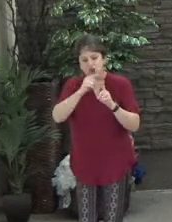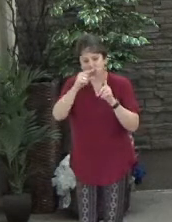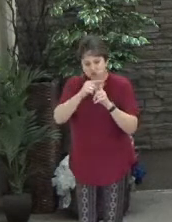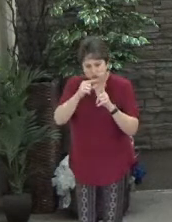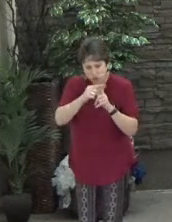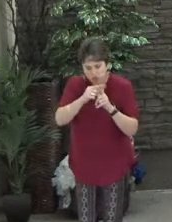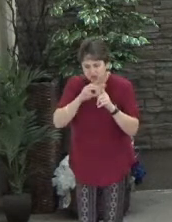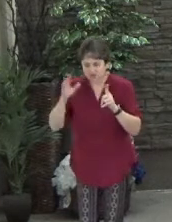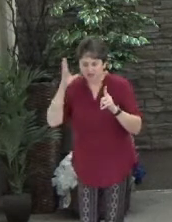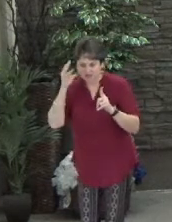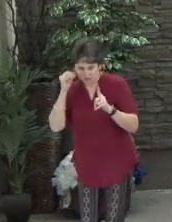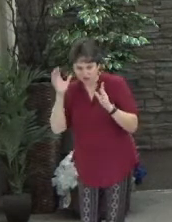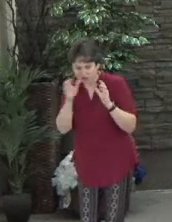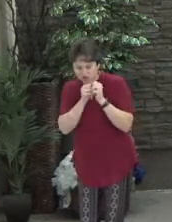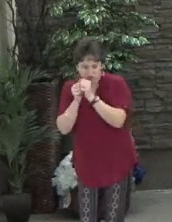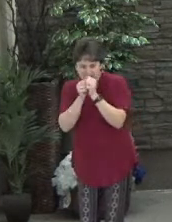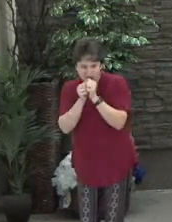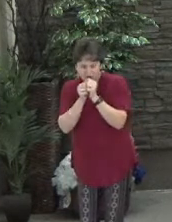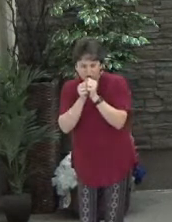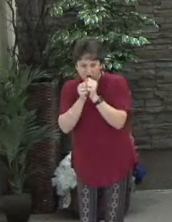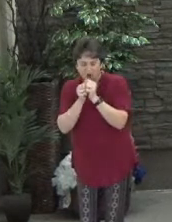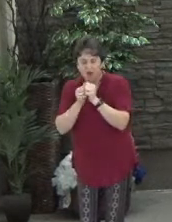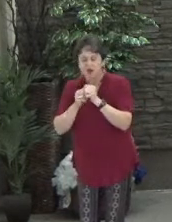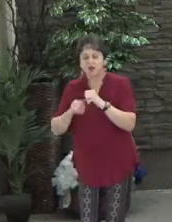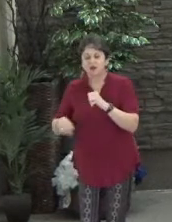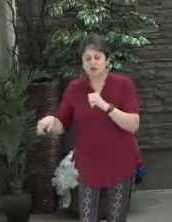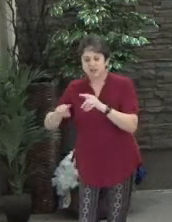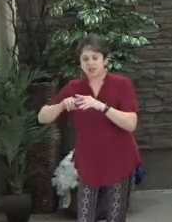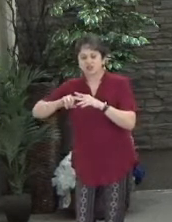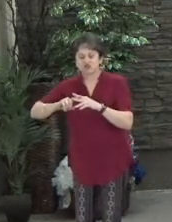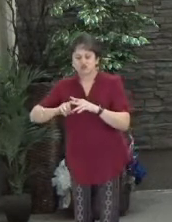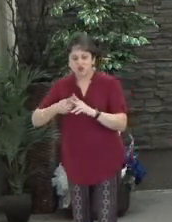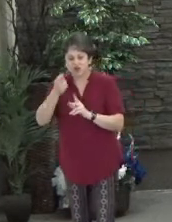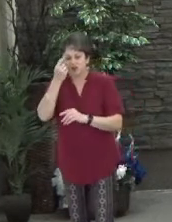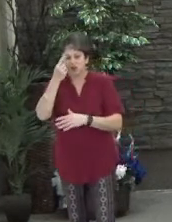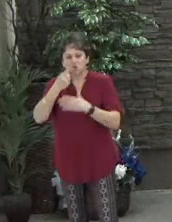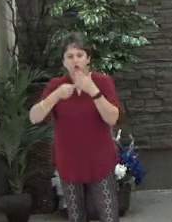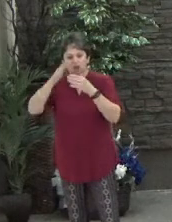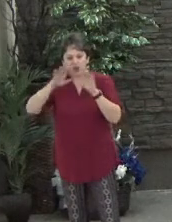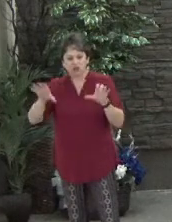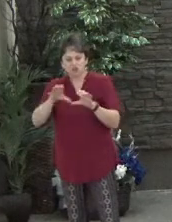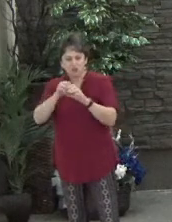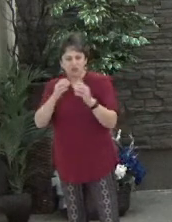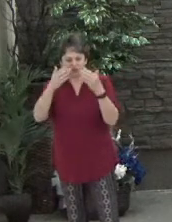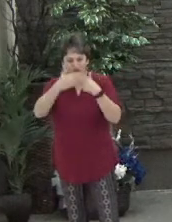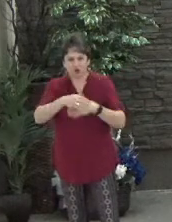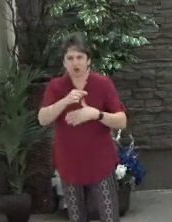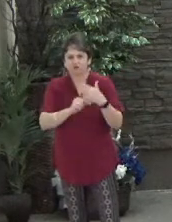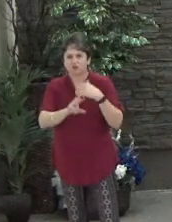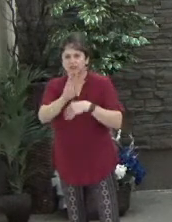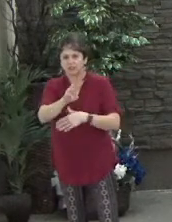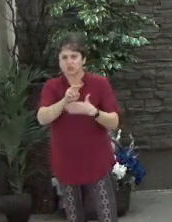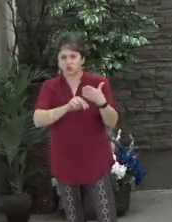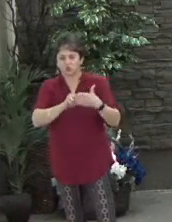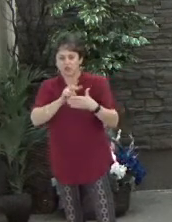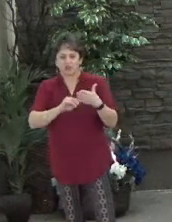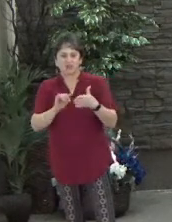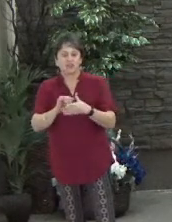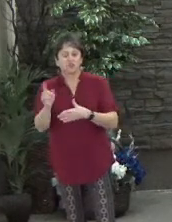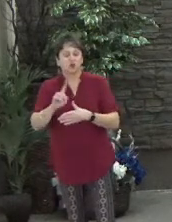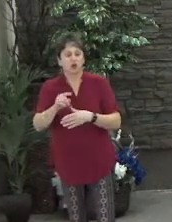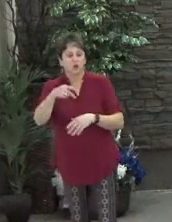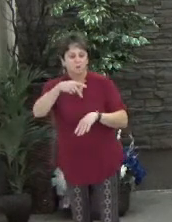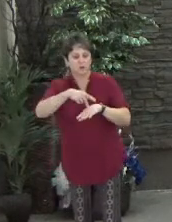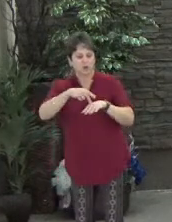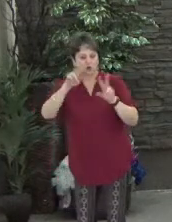begins to see what God is actually doing in the dump. Look at verse 6 and read it with me, please. This is where Peter